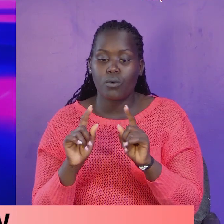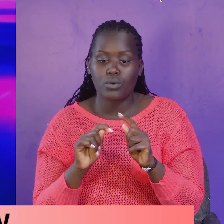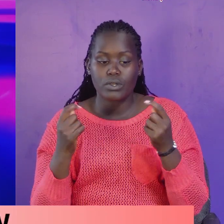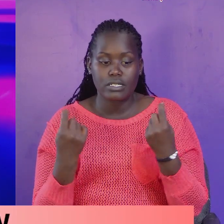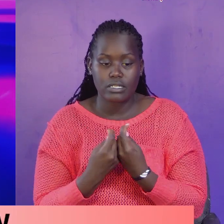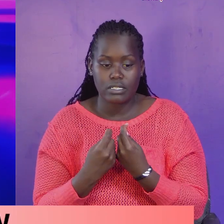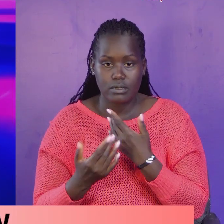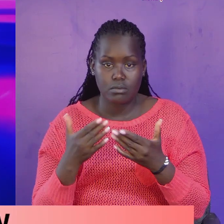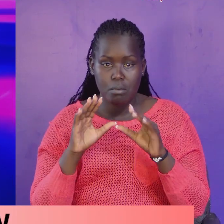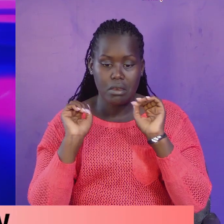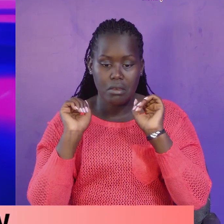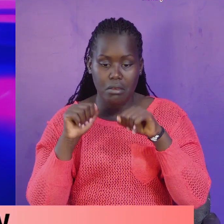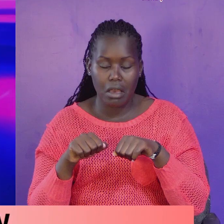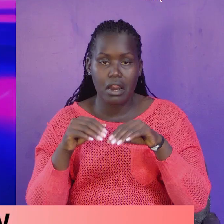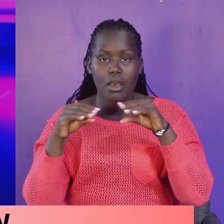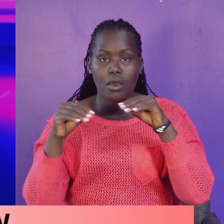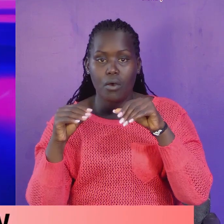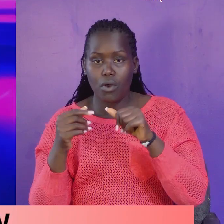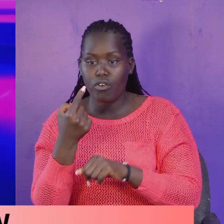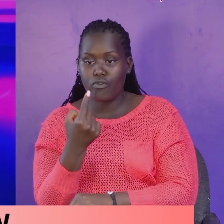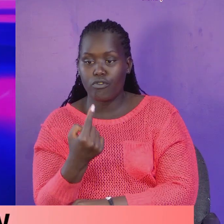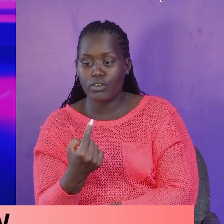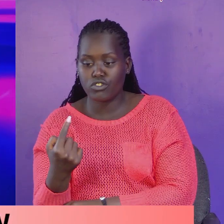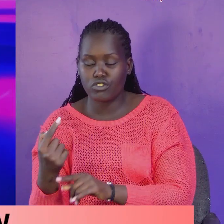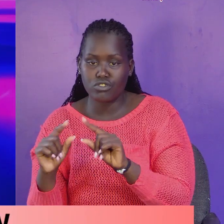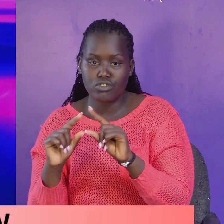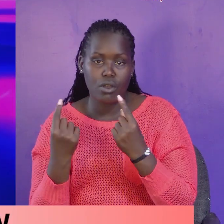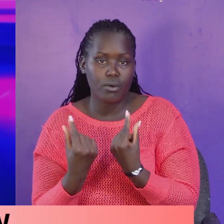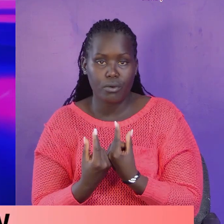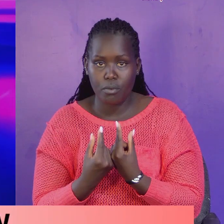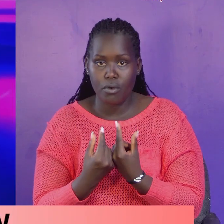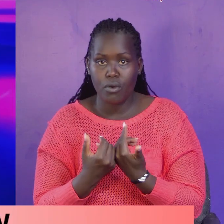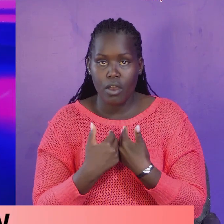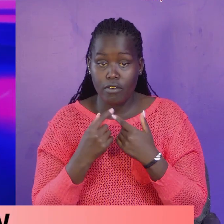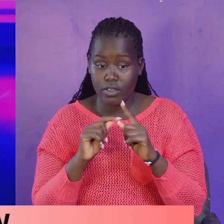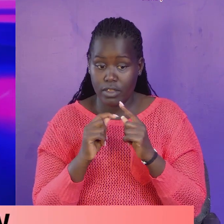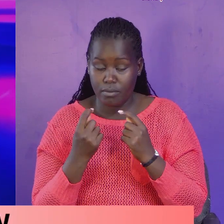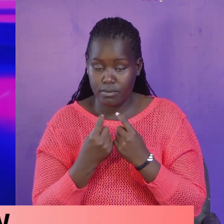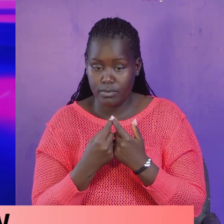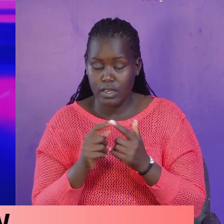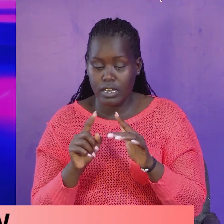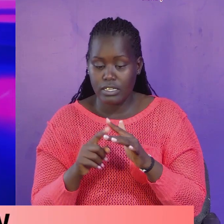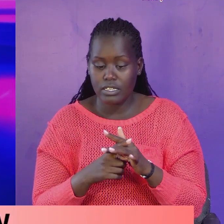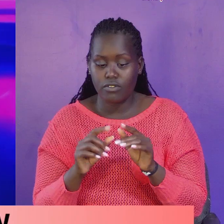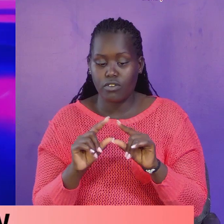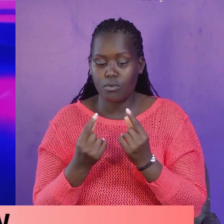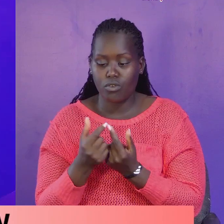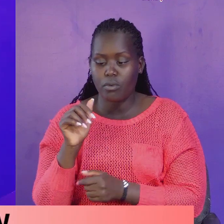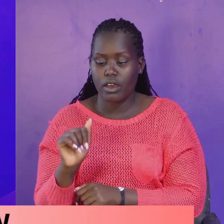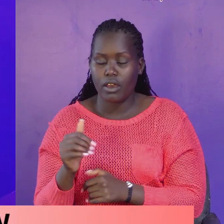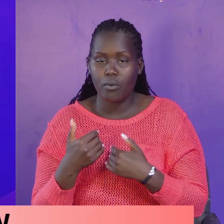likely to qualify from each group. So, do you have them? Yeah, starting from Group A, we